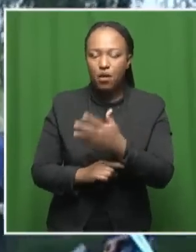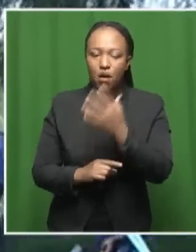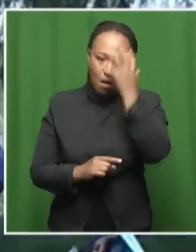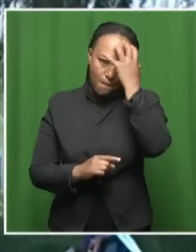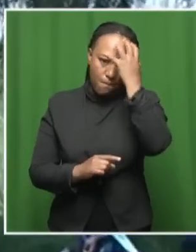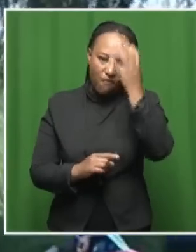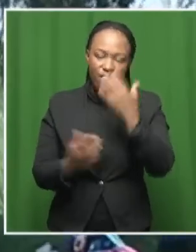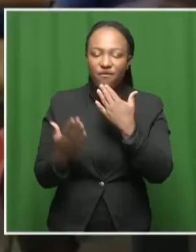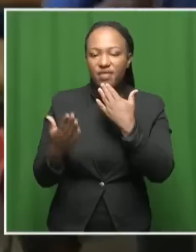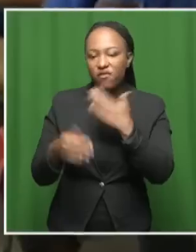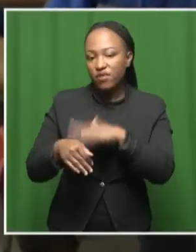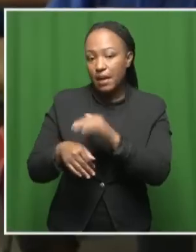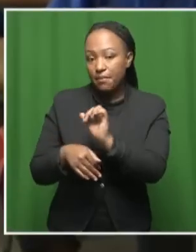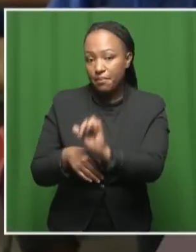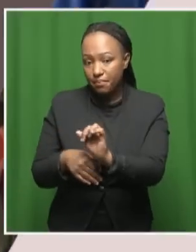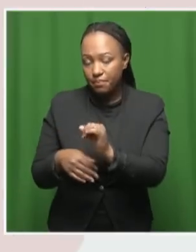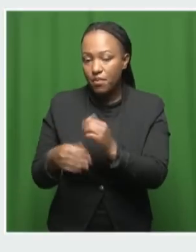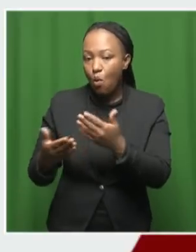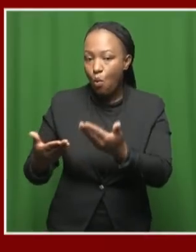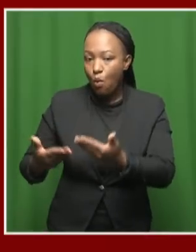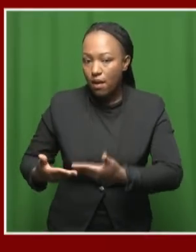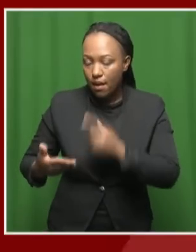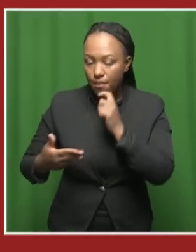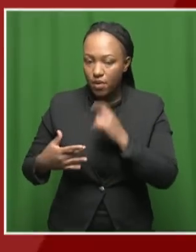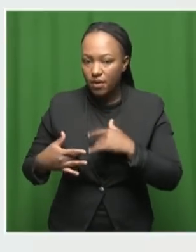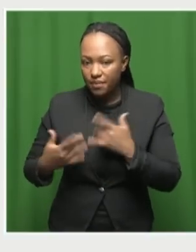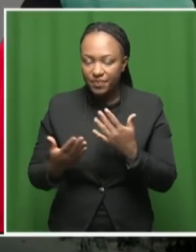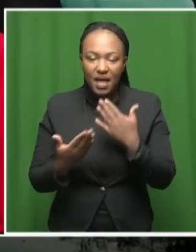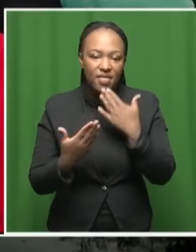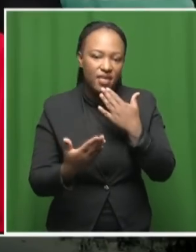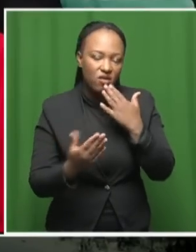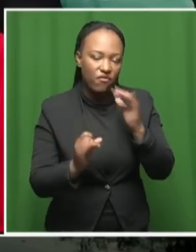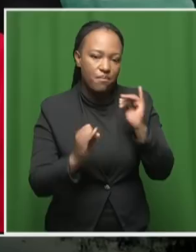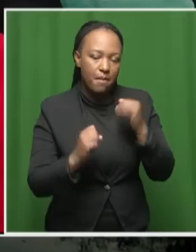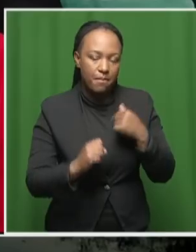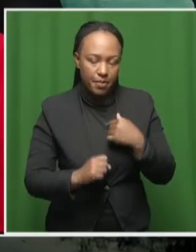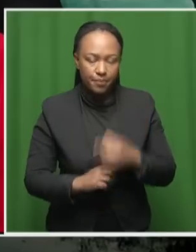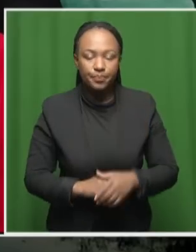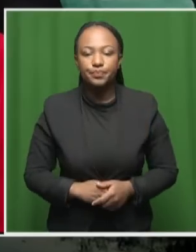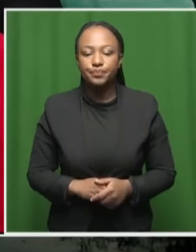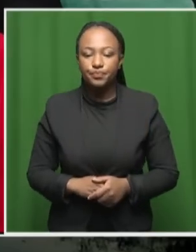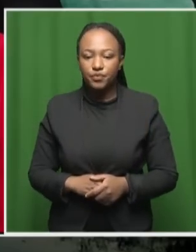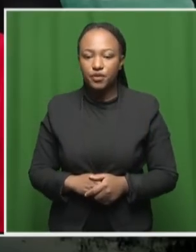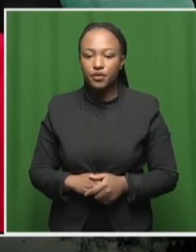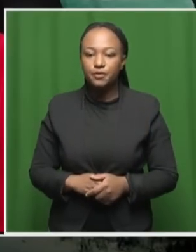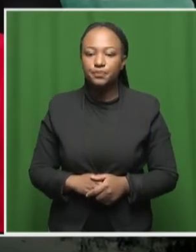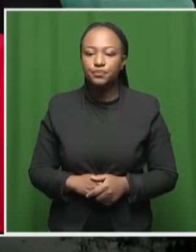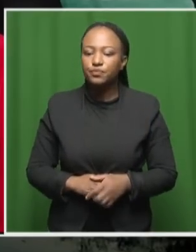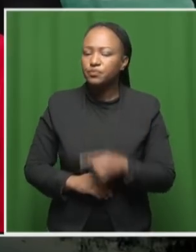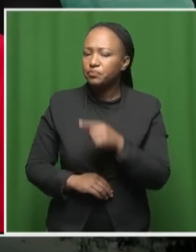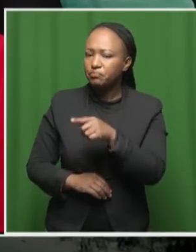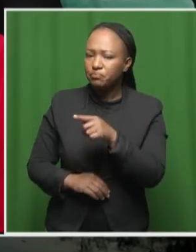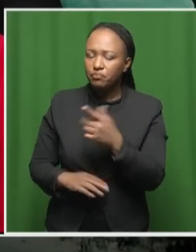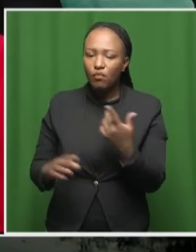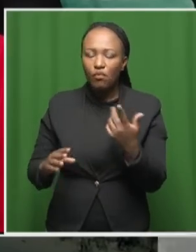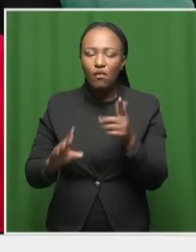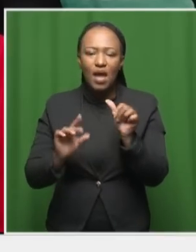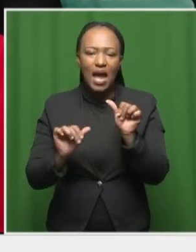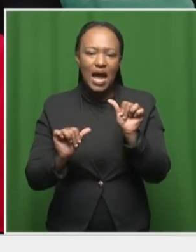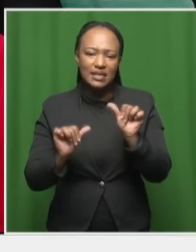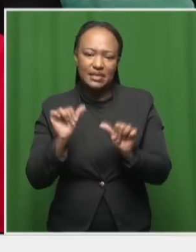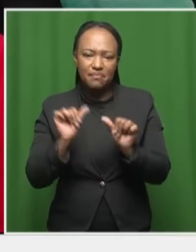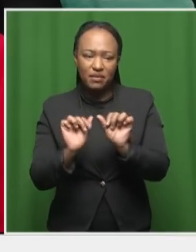much for your time. Welcome to Morning Live. Thanks for having me. So firstly, what is your assessment